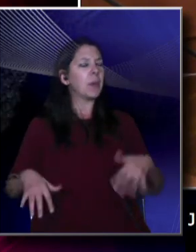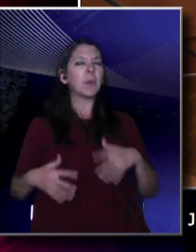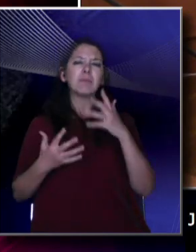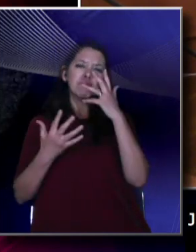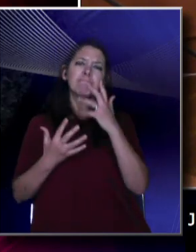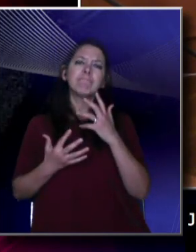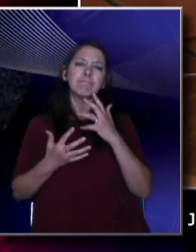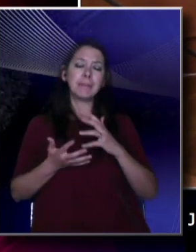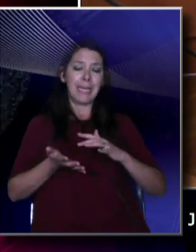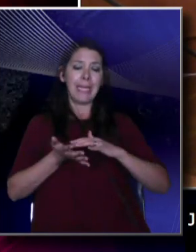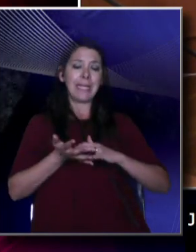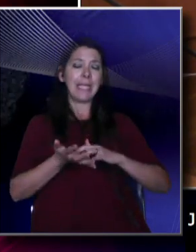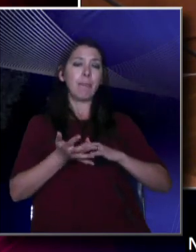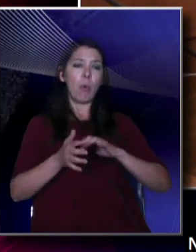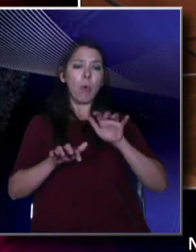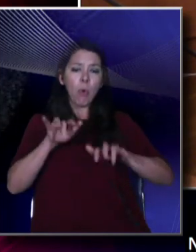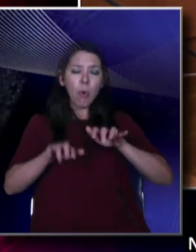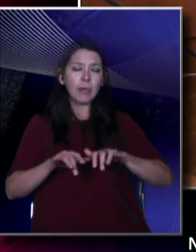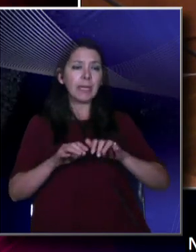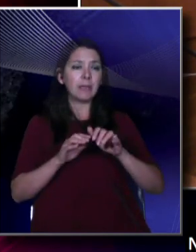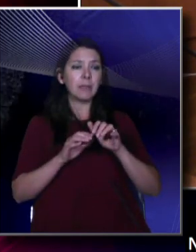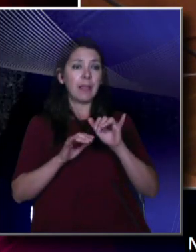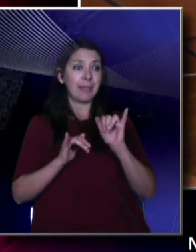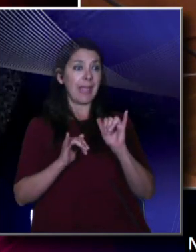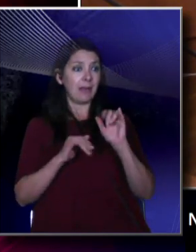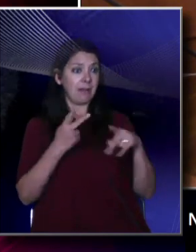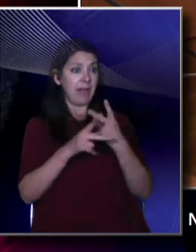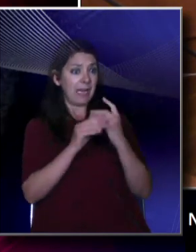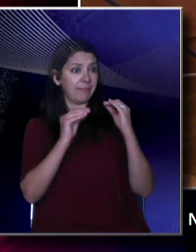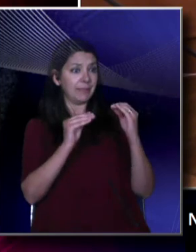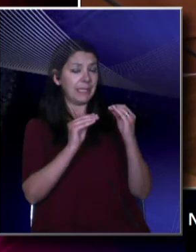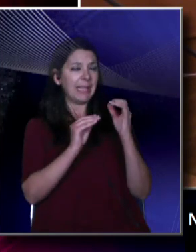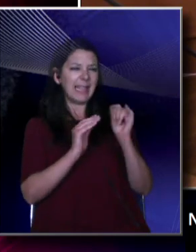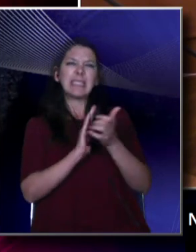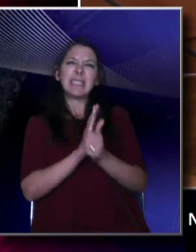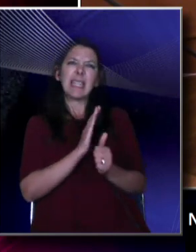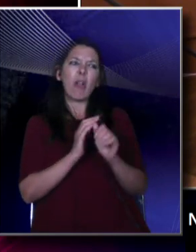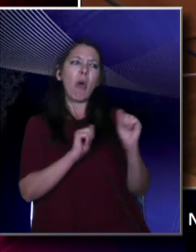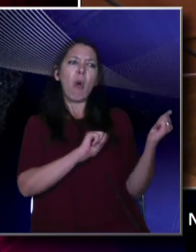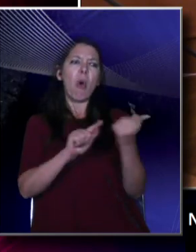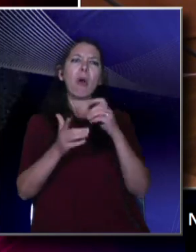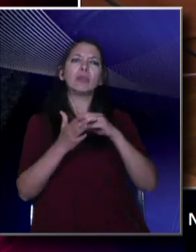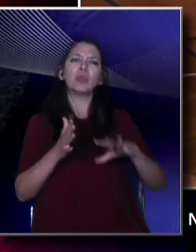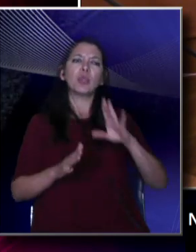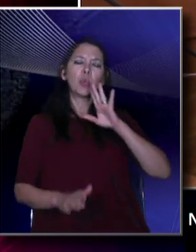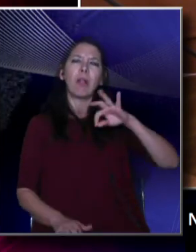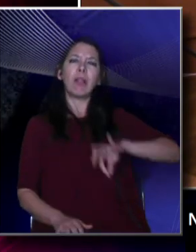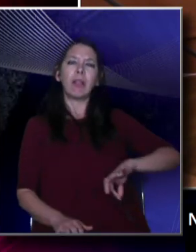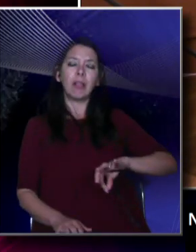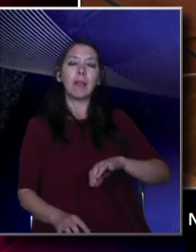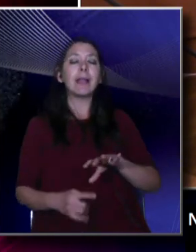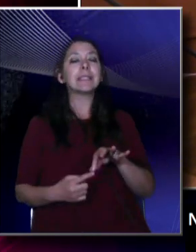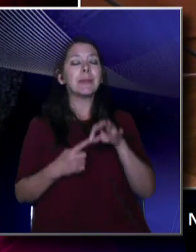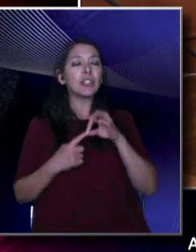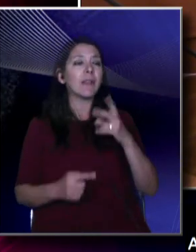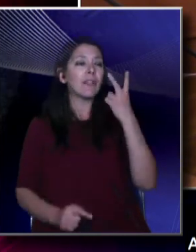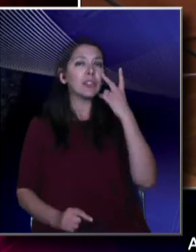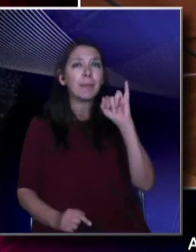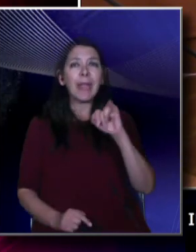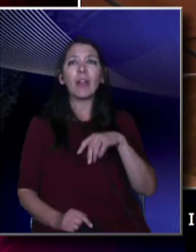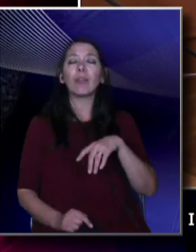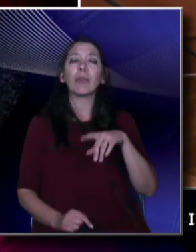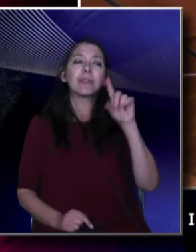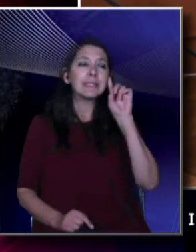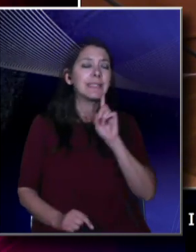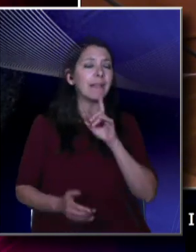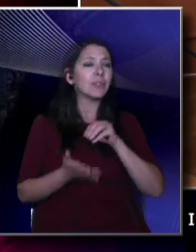Keyboarding instruction is a necessary skill for all students, but most especially the visually impaired deaf students.